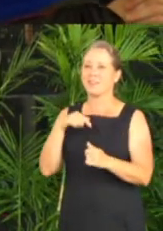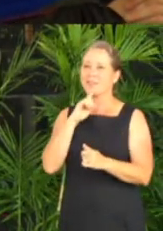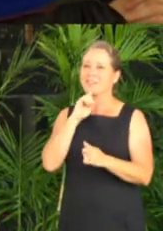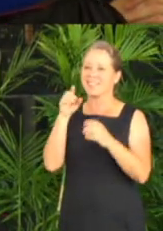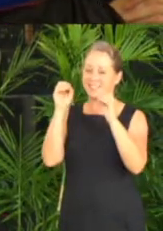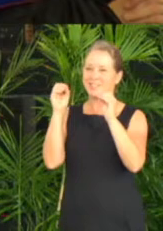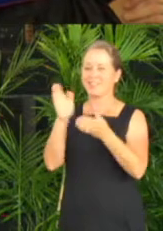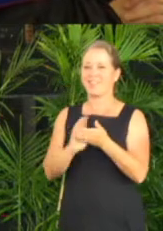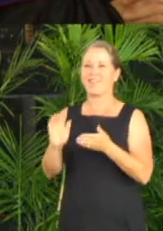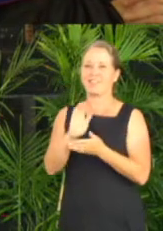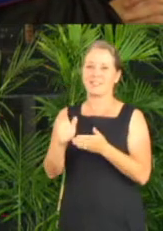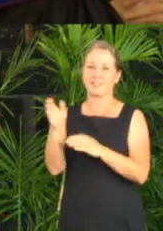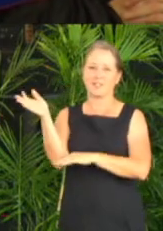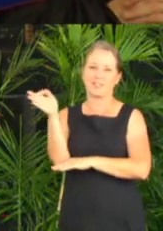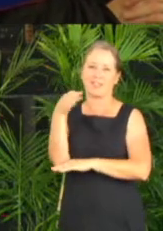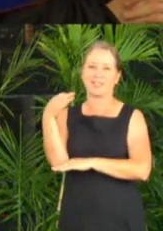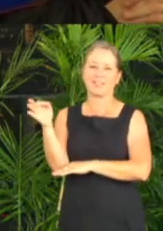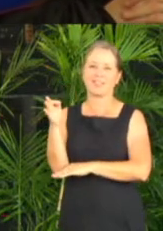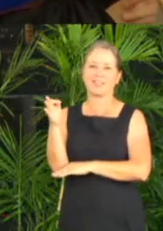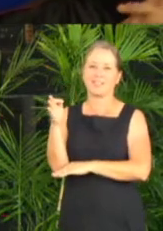a teaching college at Flagler.